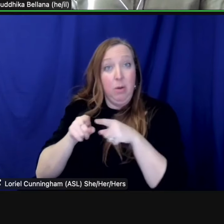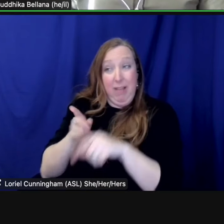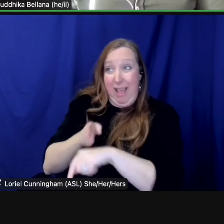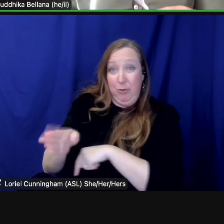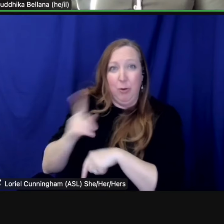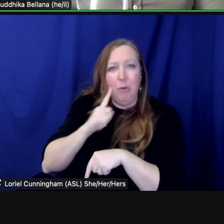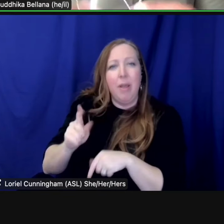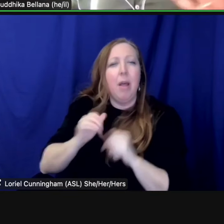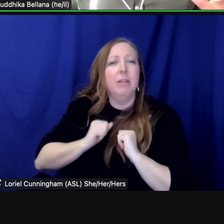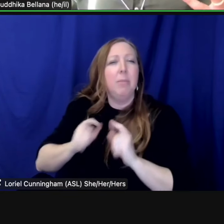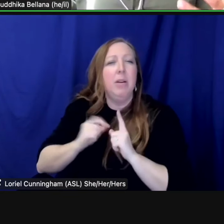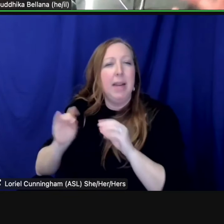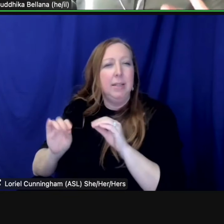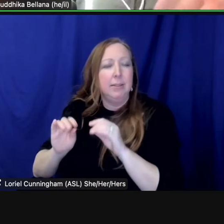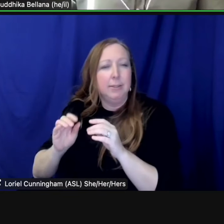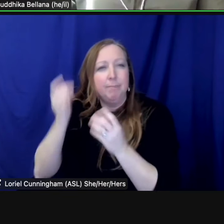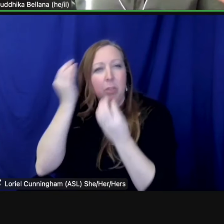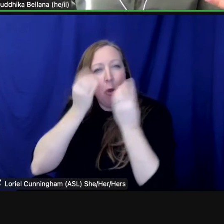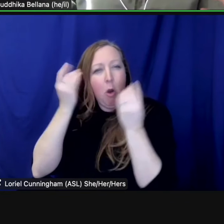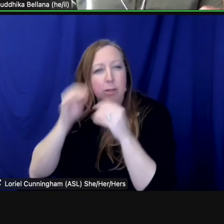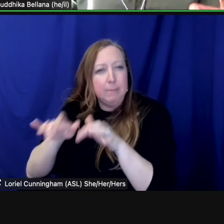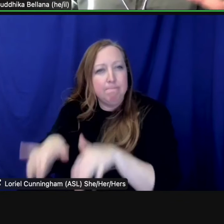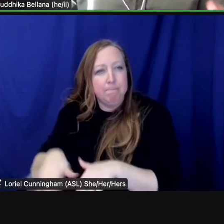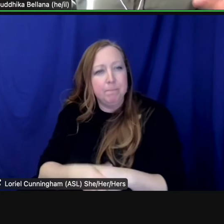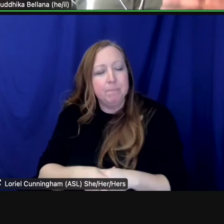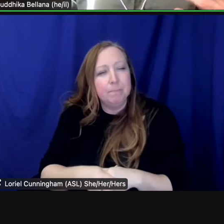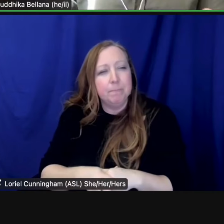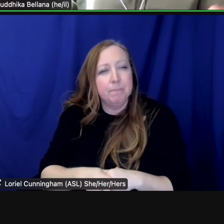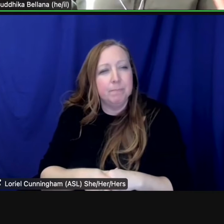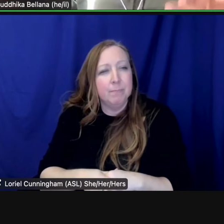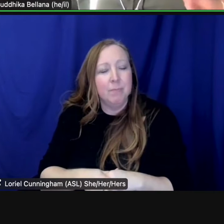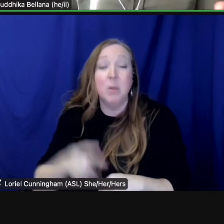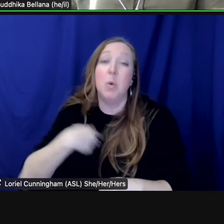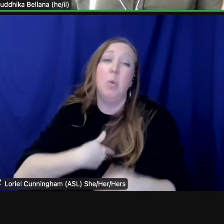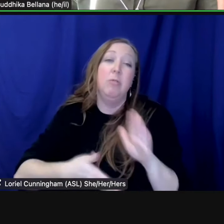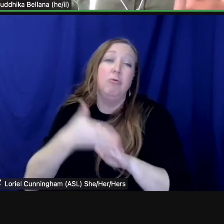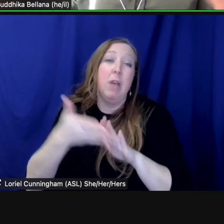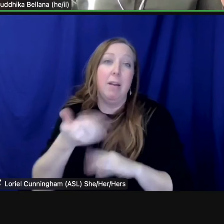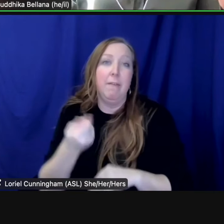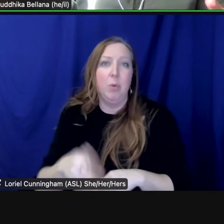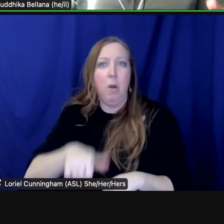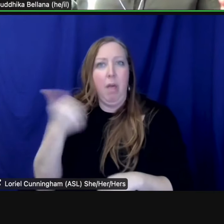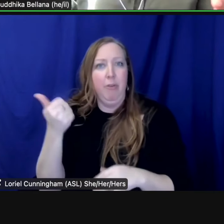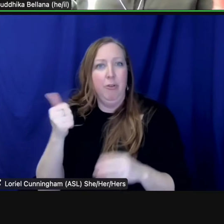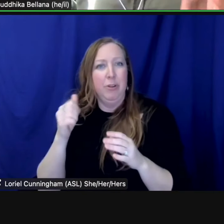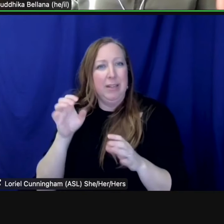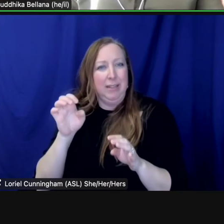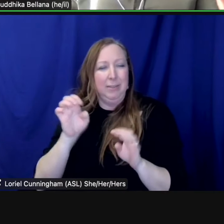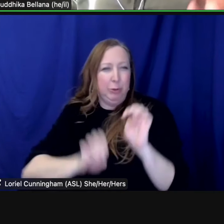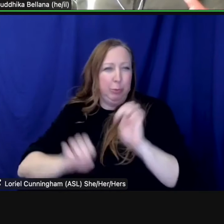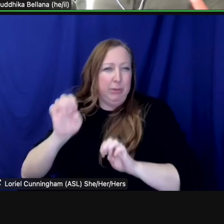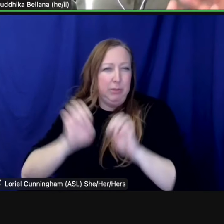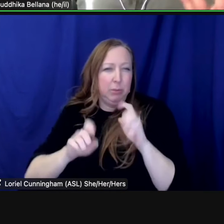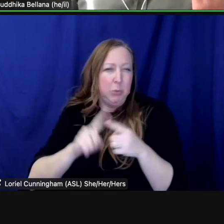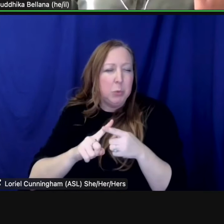And I ran a few subsequent experiments to kind of like further point out this